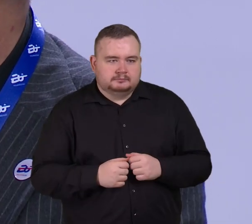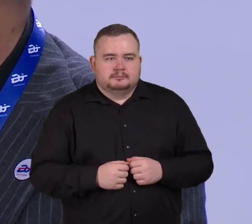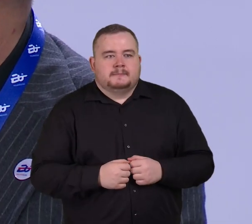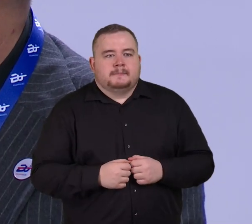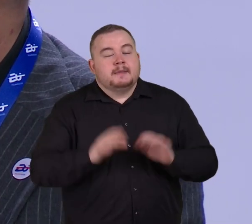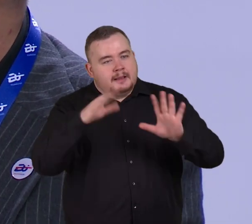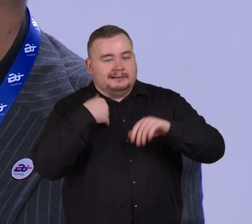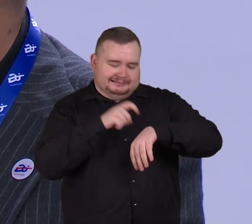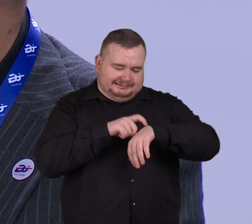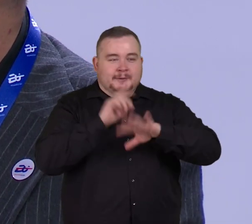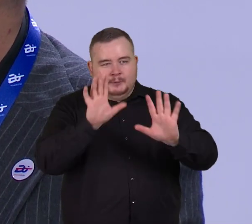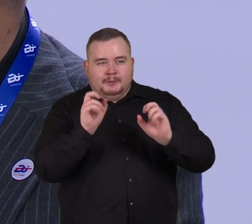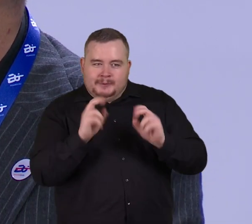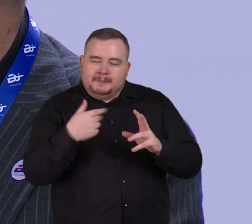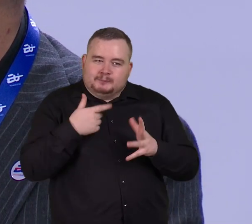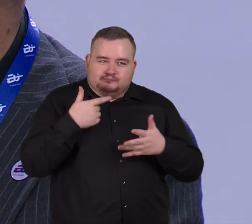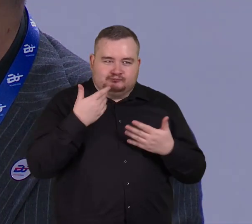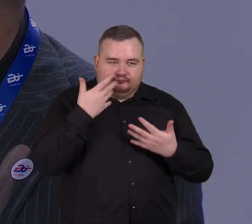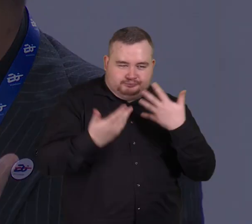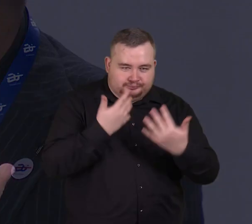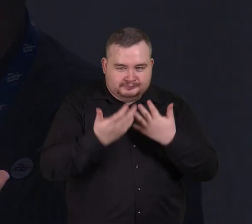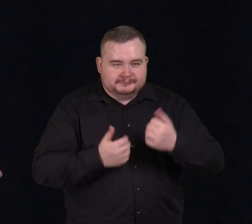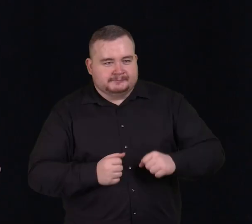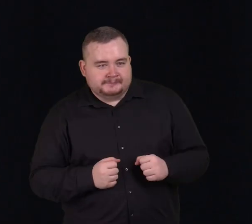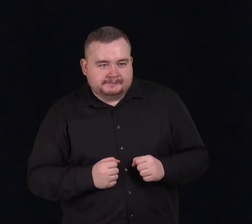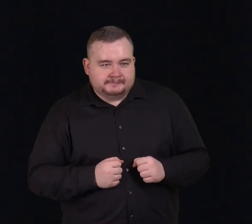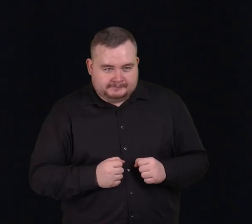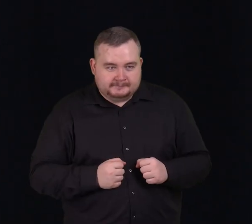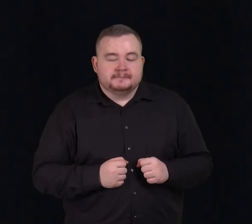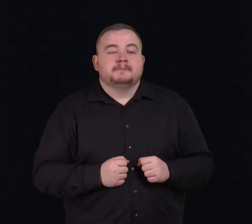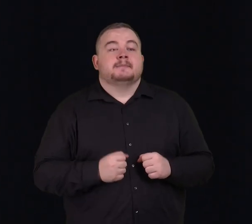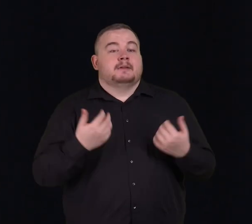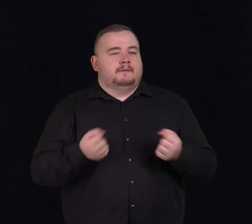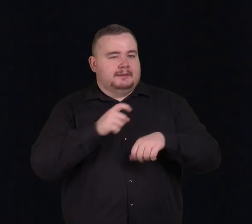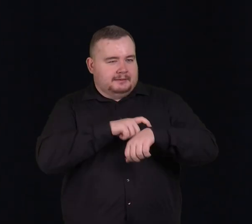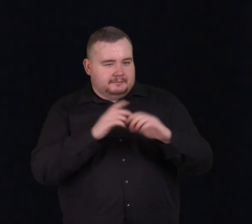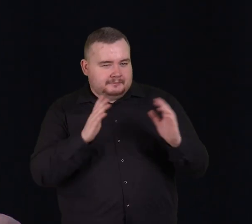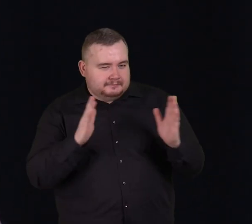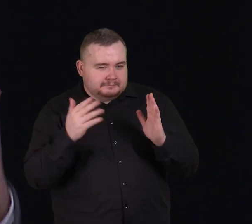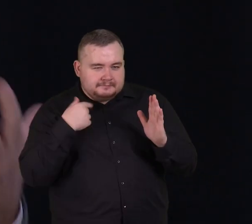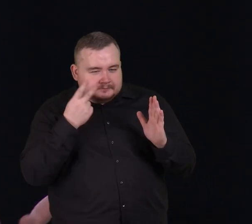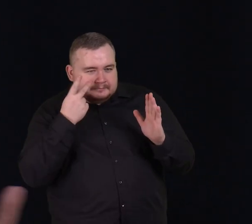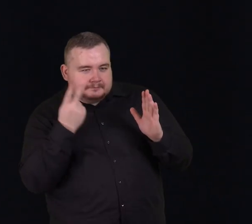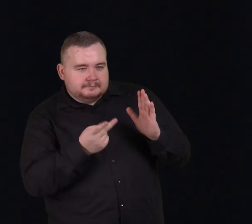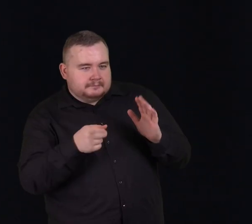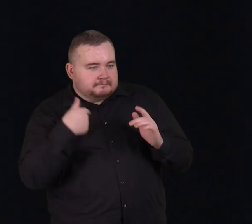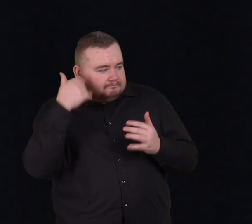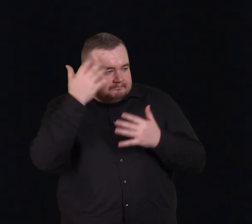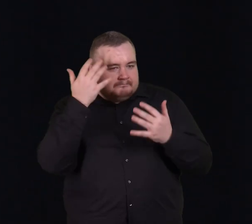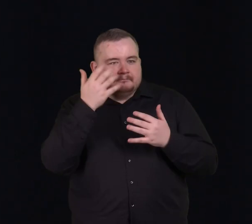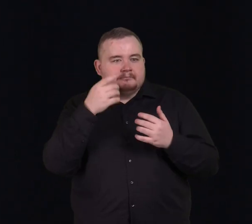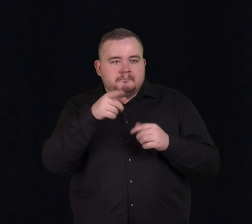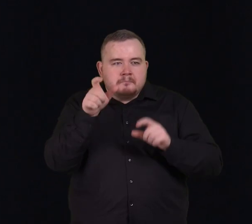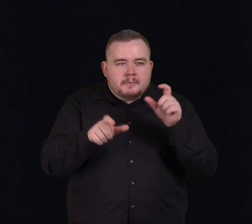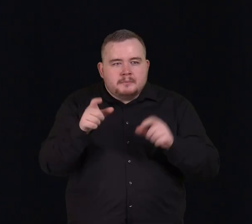but maybe I'll do it later so that I don't stick to the mic throughout all the time. Okay, so I'm sure that